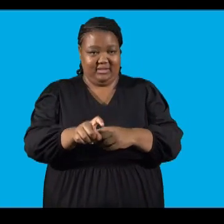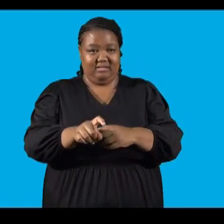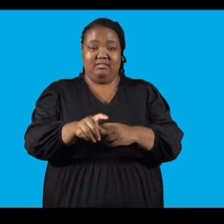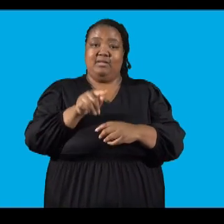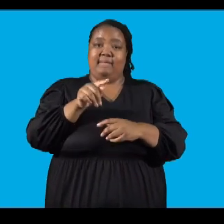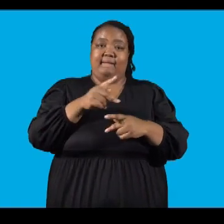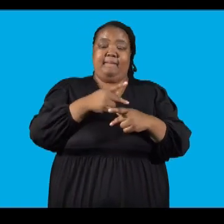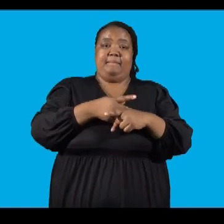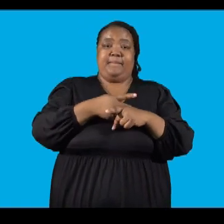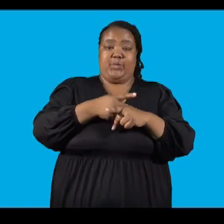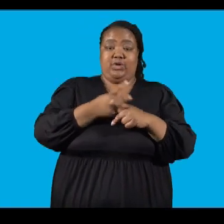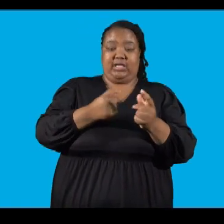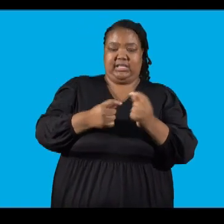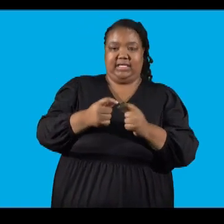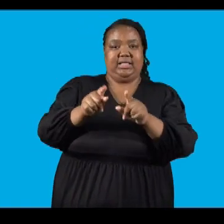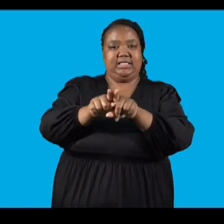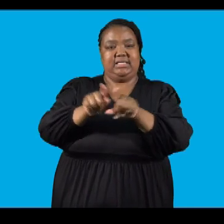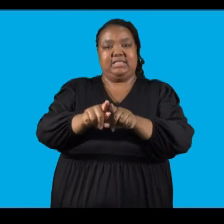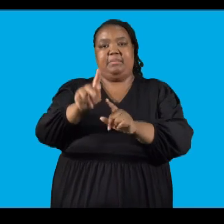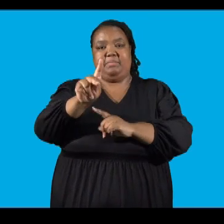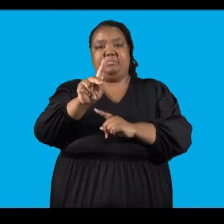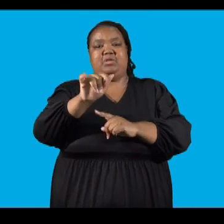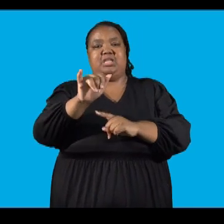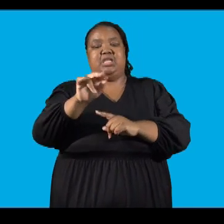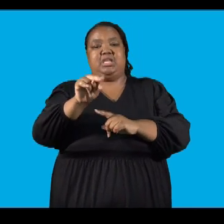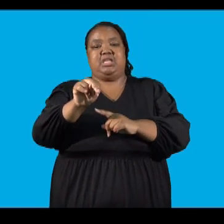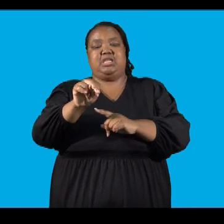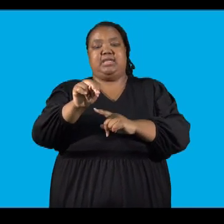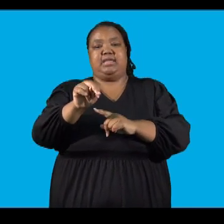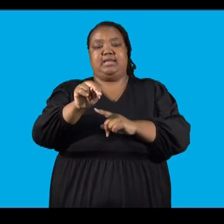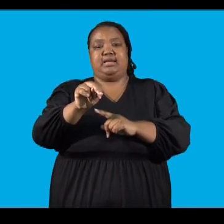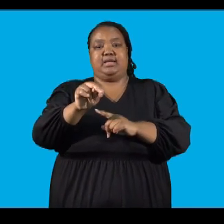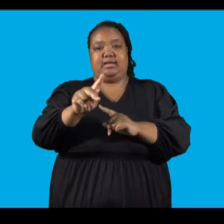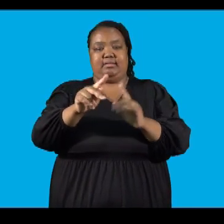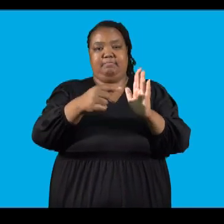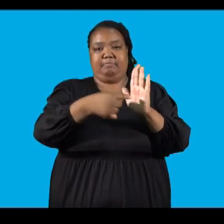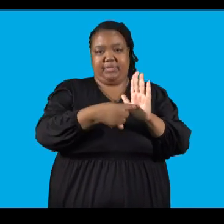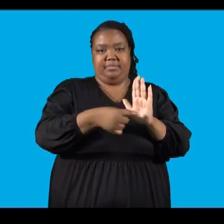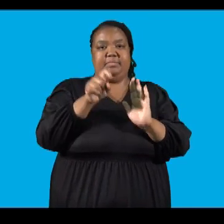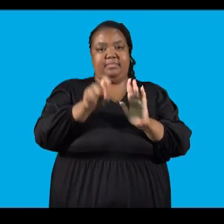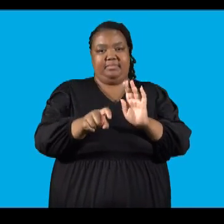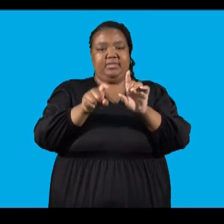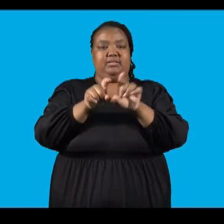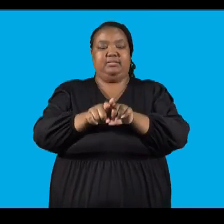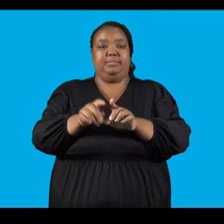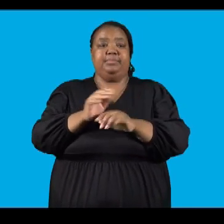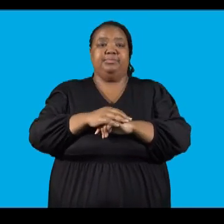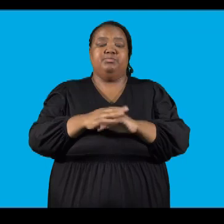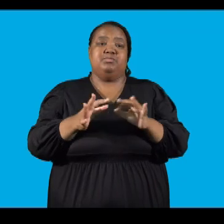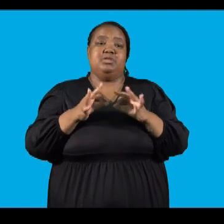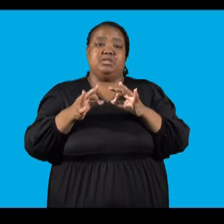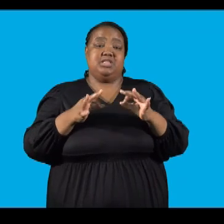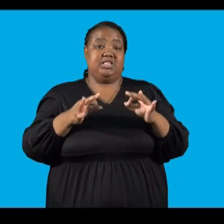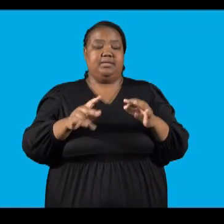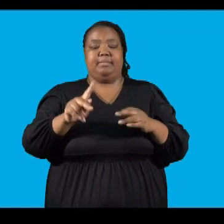should sell should be at the king as well. Now, our explanation is